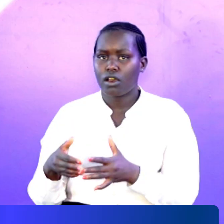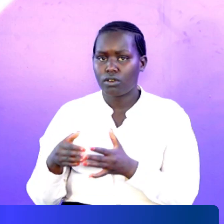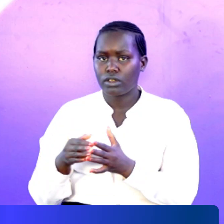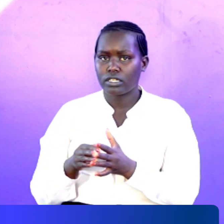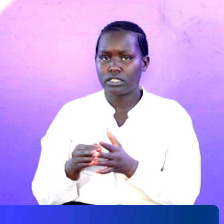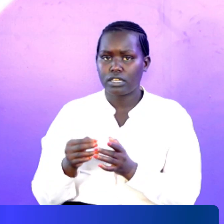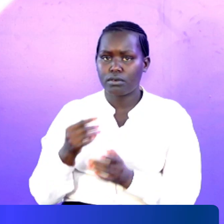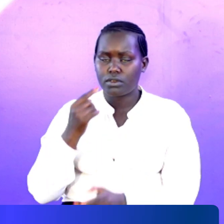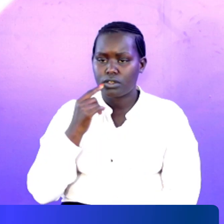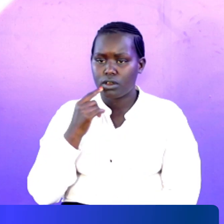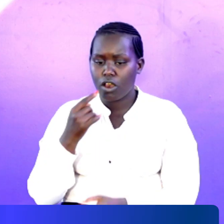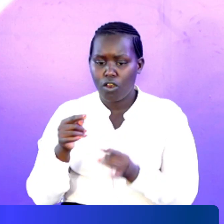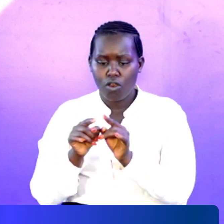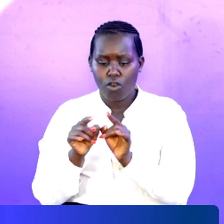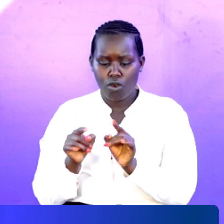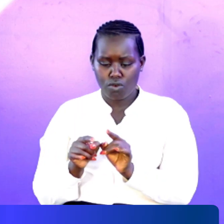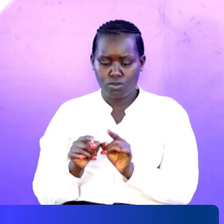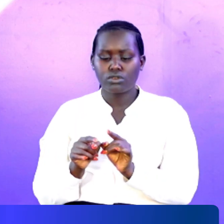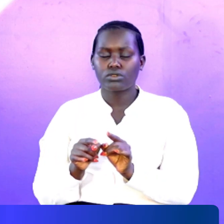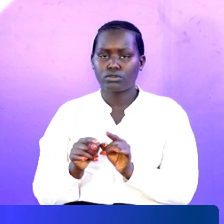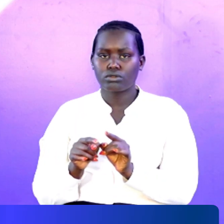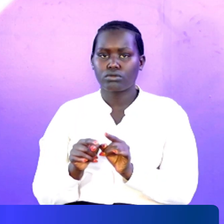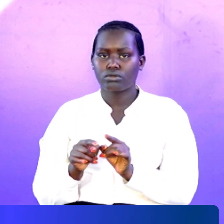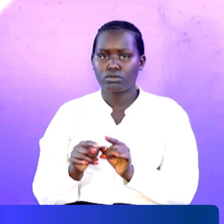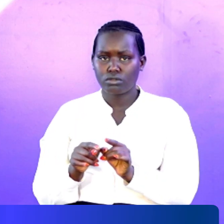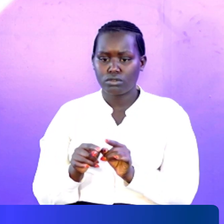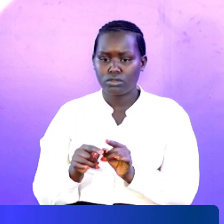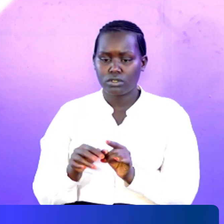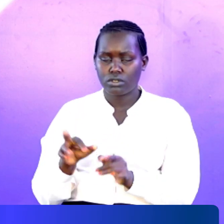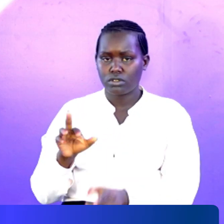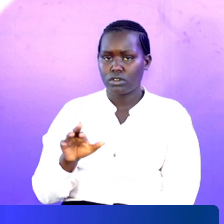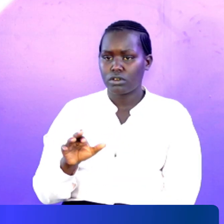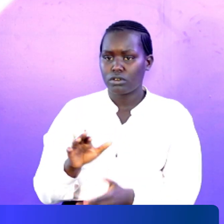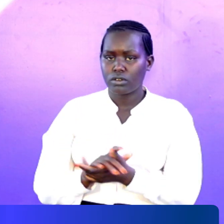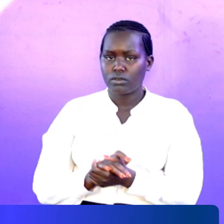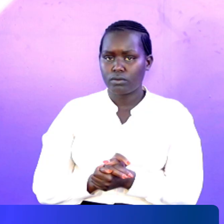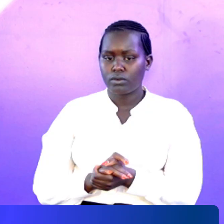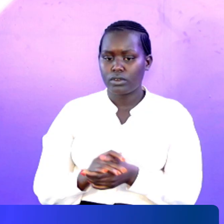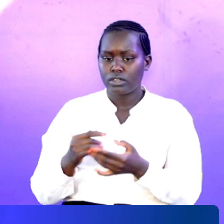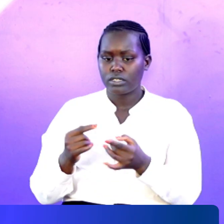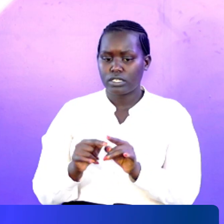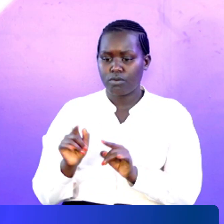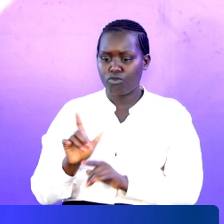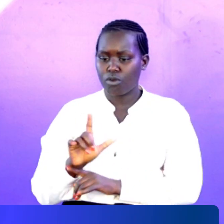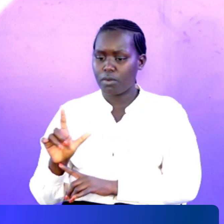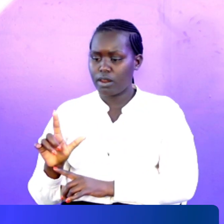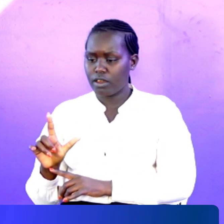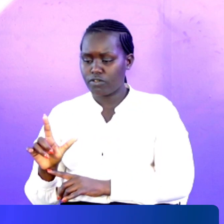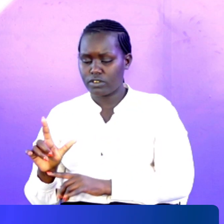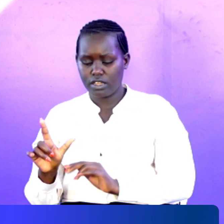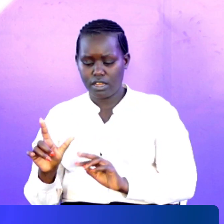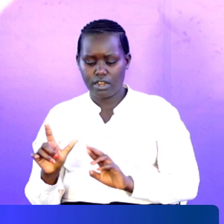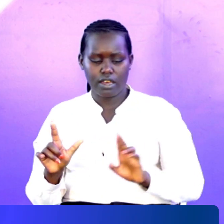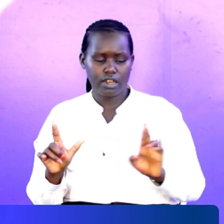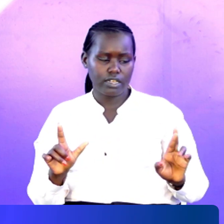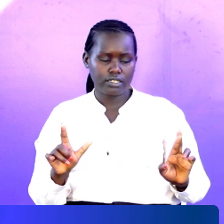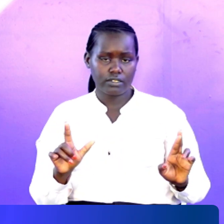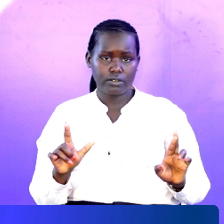also comes out without any digestion, raw. Without any raw digestion. to raw. Yeah. So you come on, inatoka left, inatoka na right. Yeah. So that's